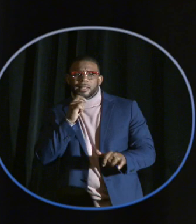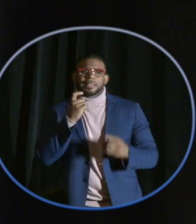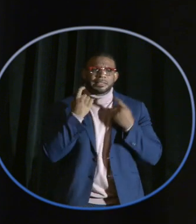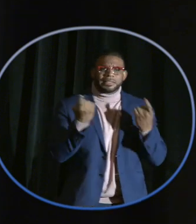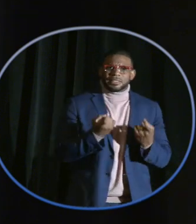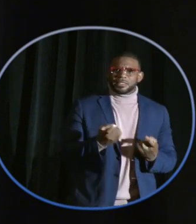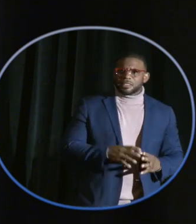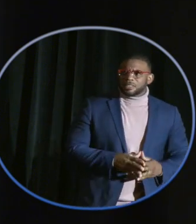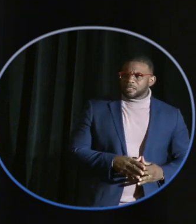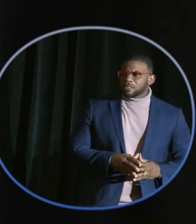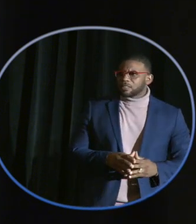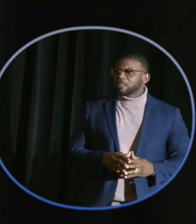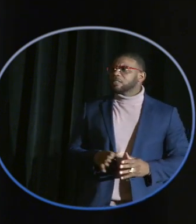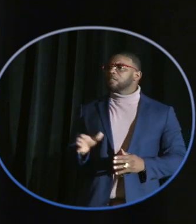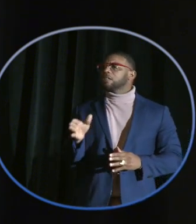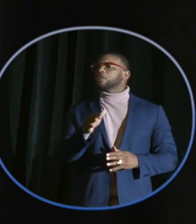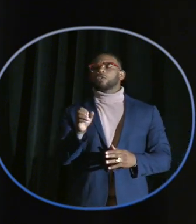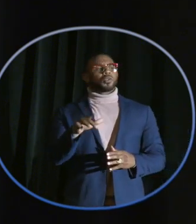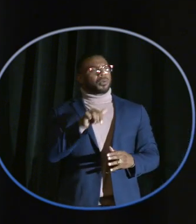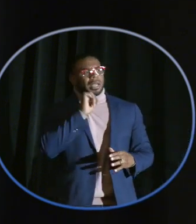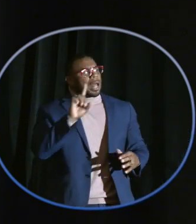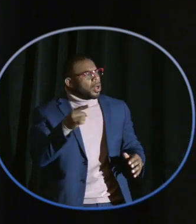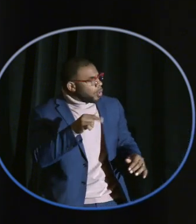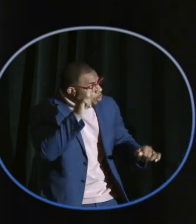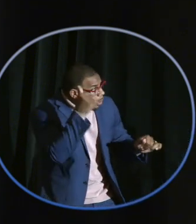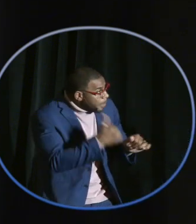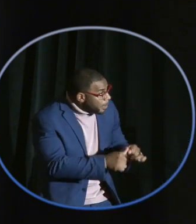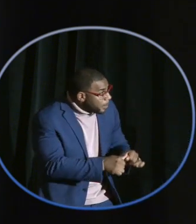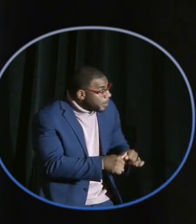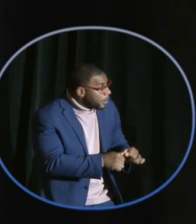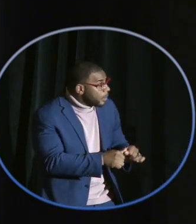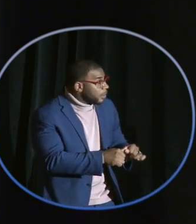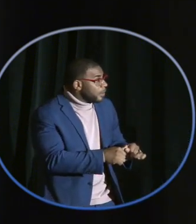sin. And so we will not only remember